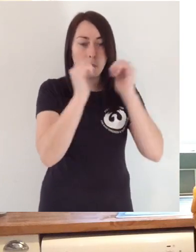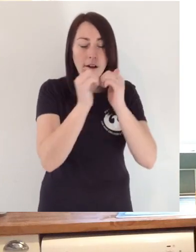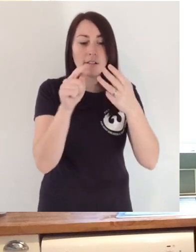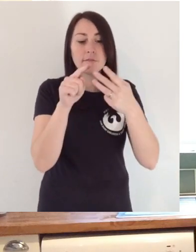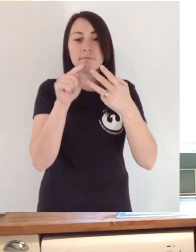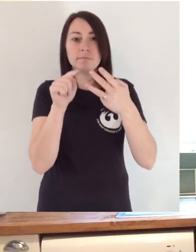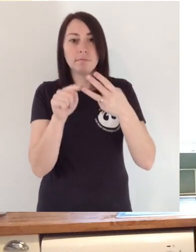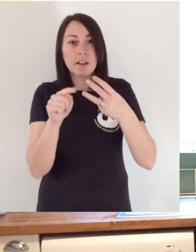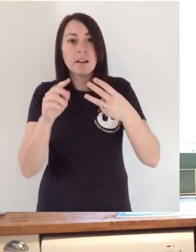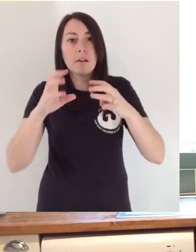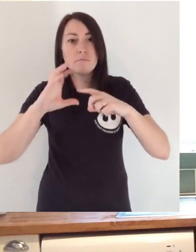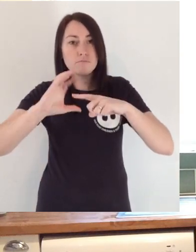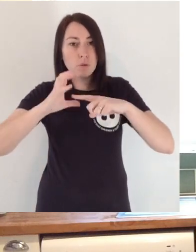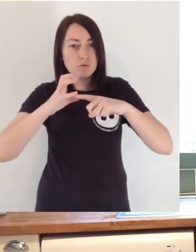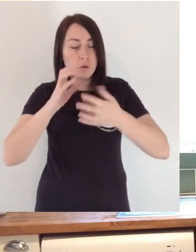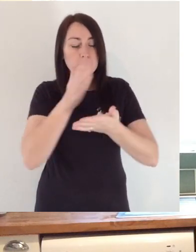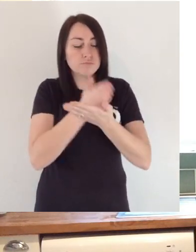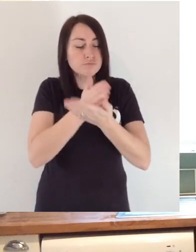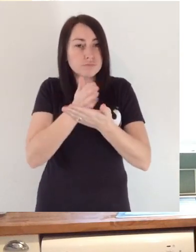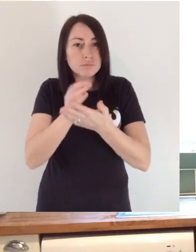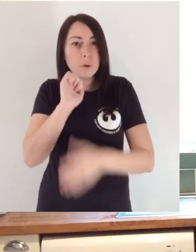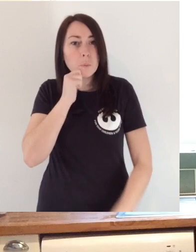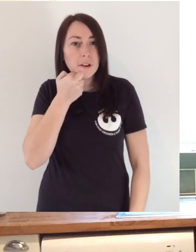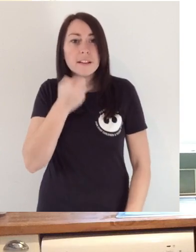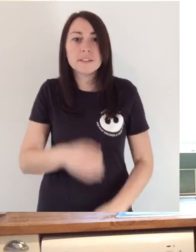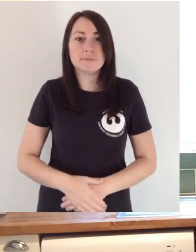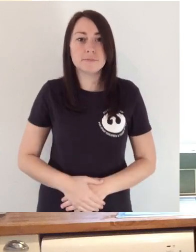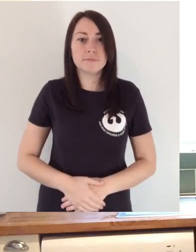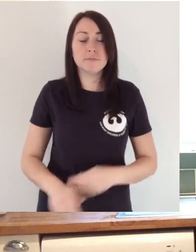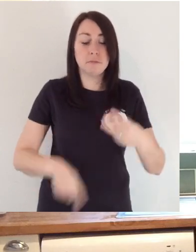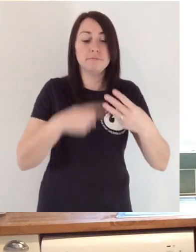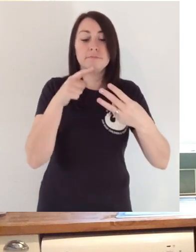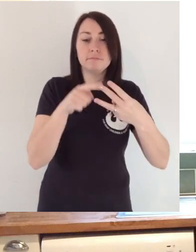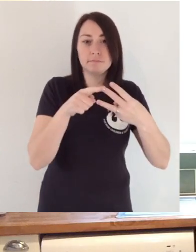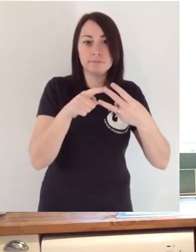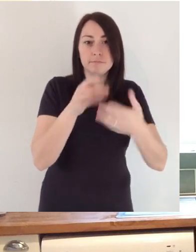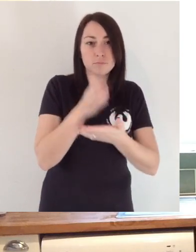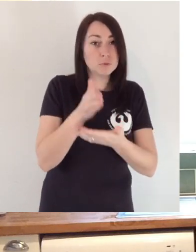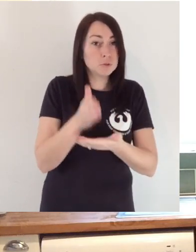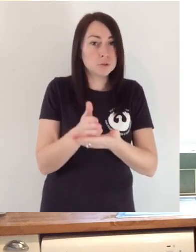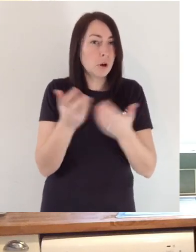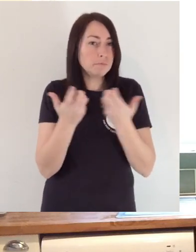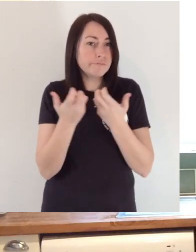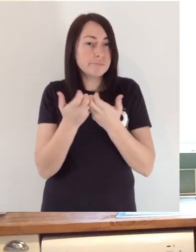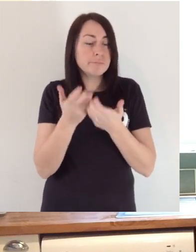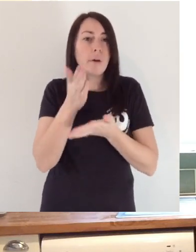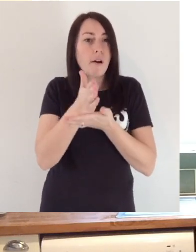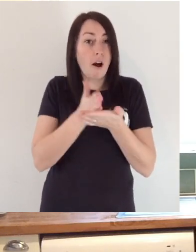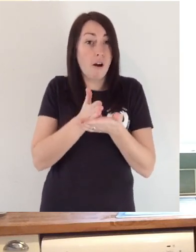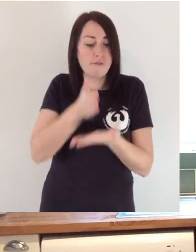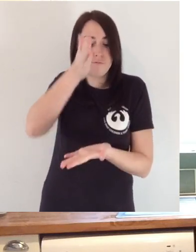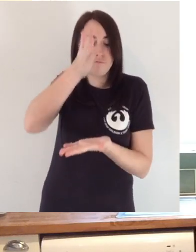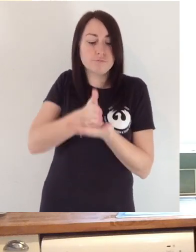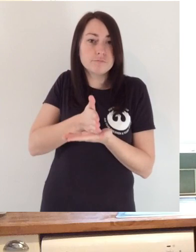also got a couple of mushrooms which I'm going to dice nice and thin to go in there. So with your pepper, you're going to want to cut that in